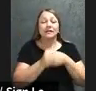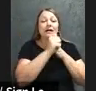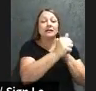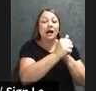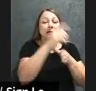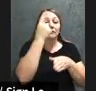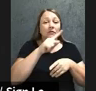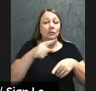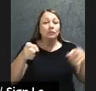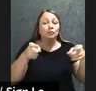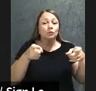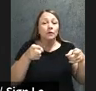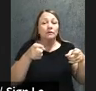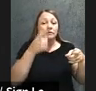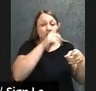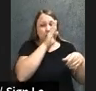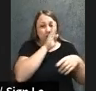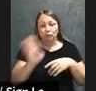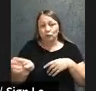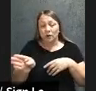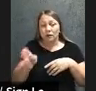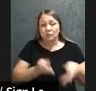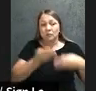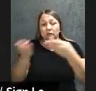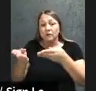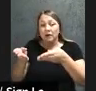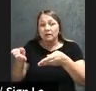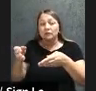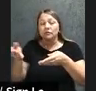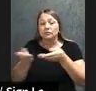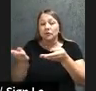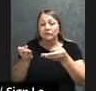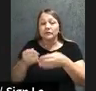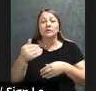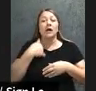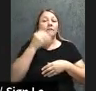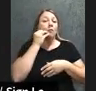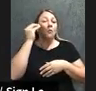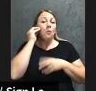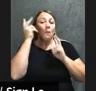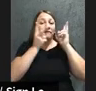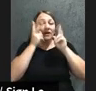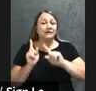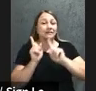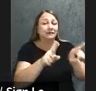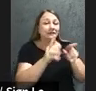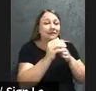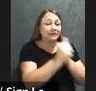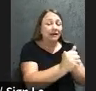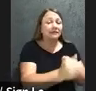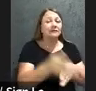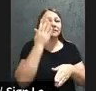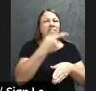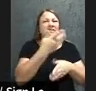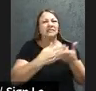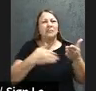visitors, people who might go, there might be therapists or healthcare workers who go into the home with other people who might be at risk.